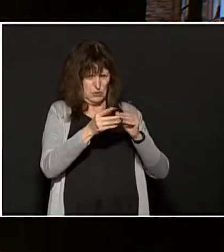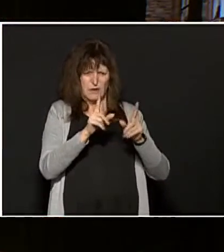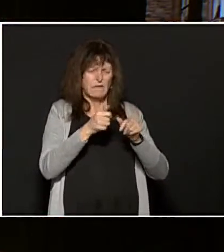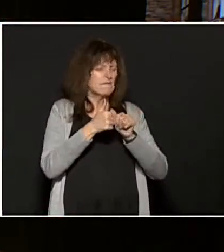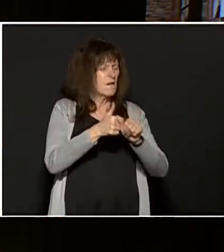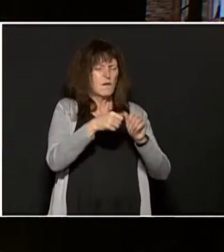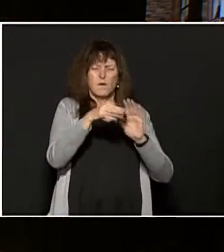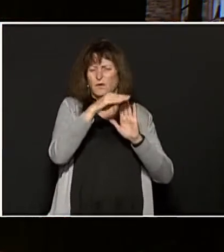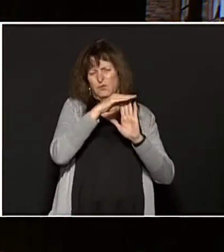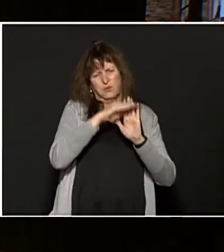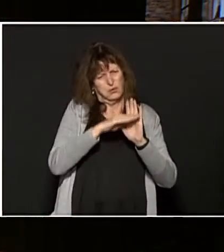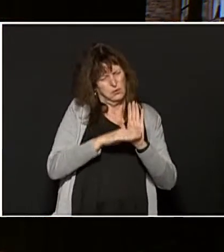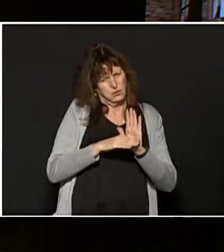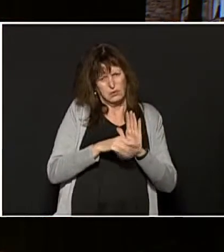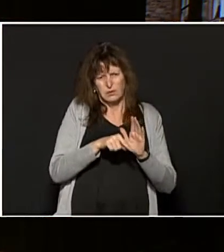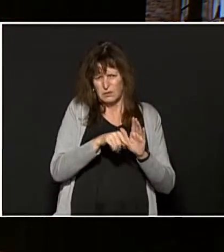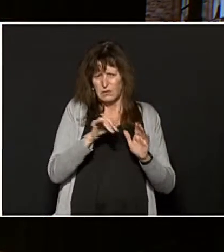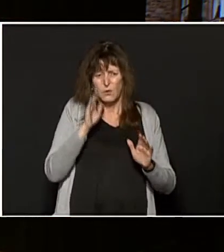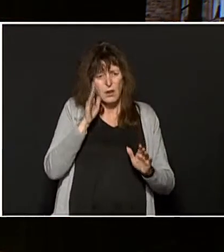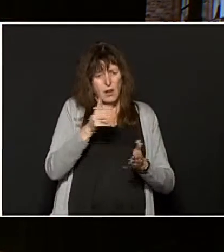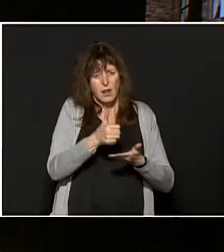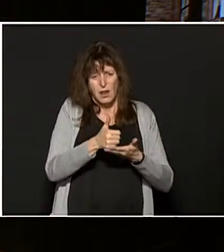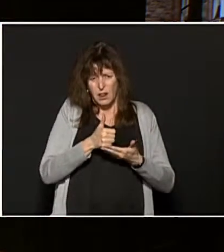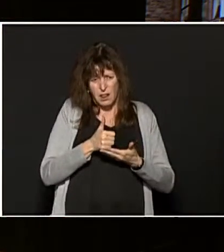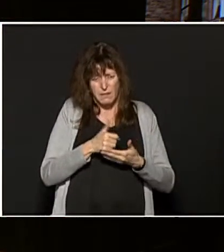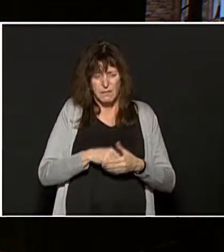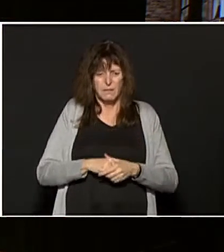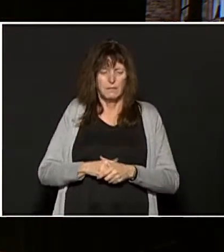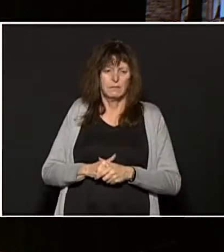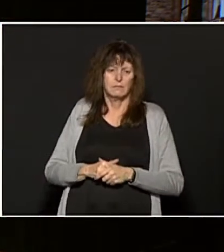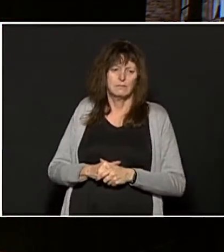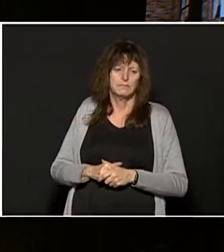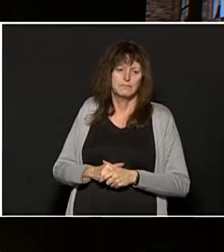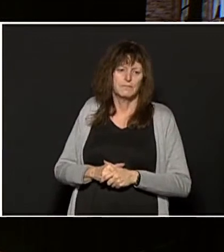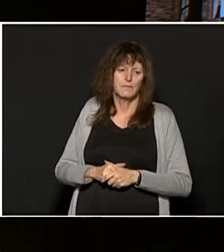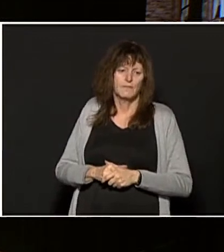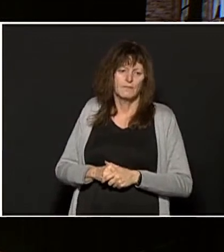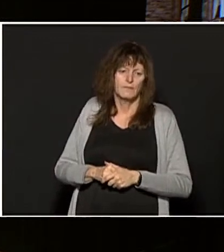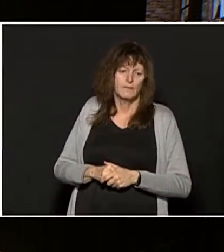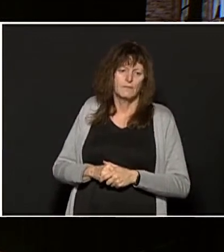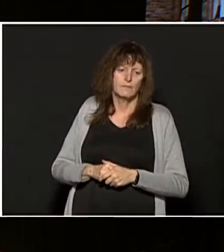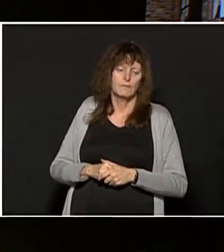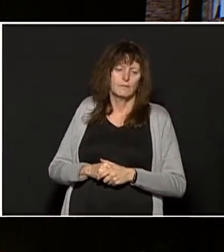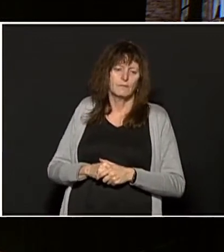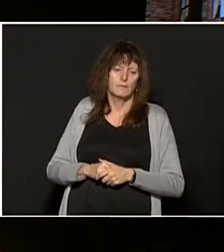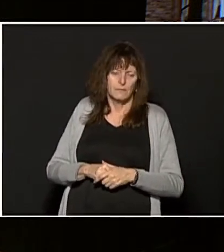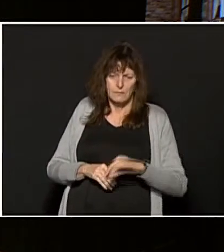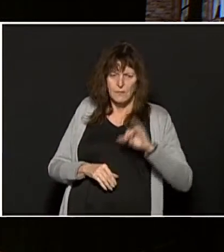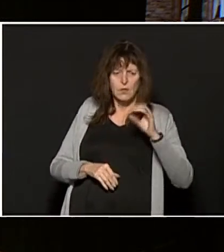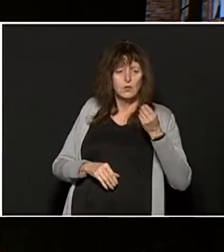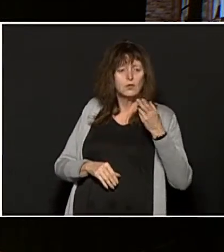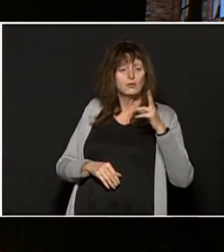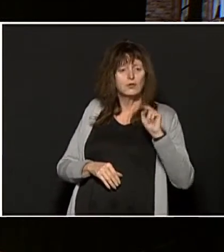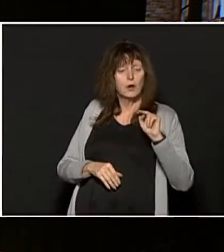question. The next question comes from John McGrath from TVO. John, please go